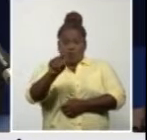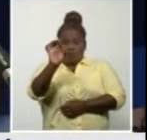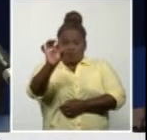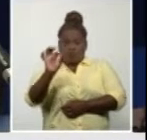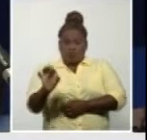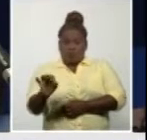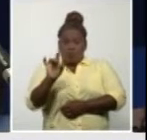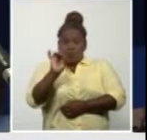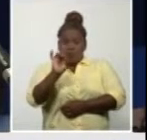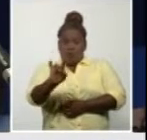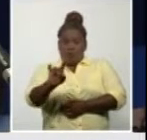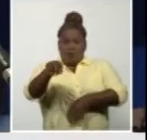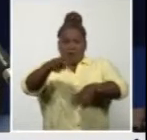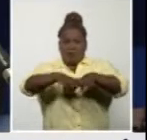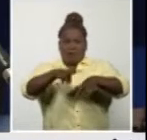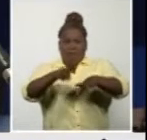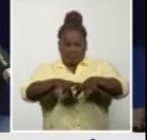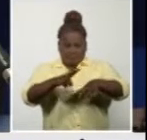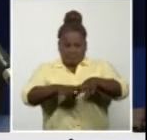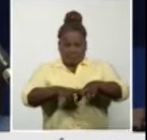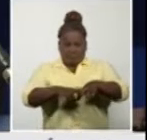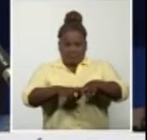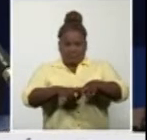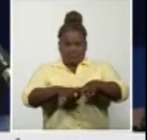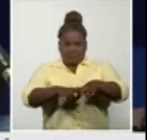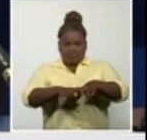By provinces of 11 cases,